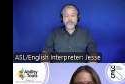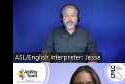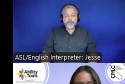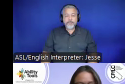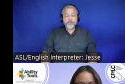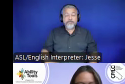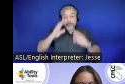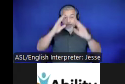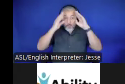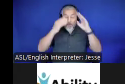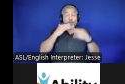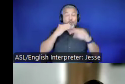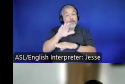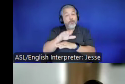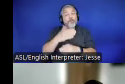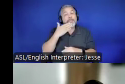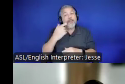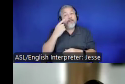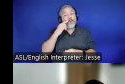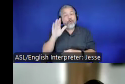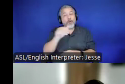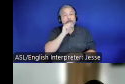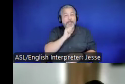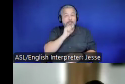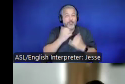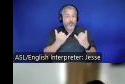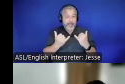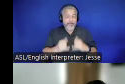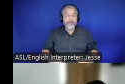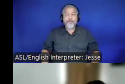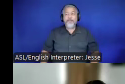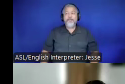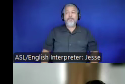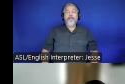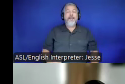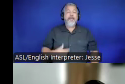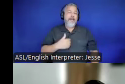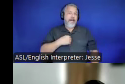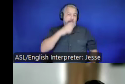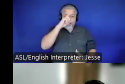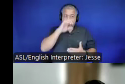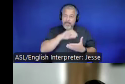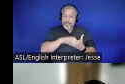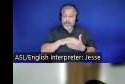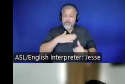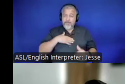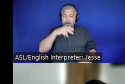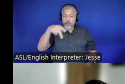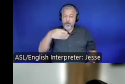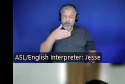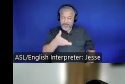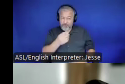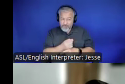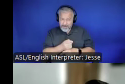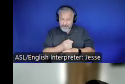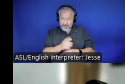Hello, good afternoon. Thank you for your patience today. I believe I have my PowerPoint shared. Is that